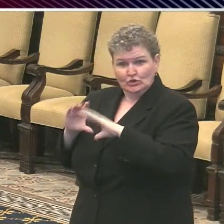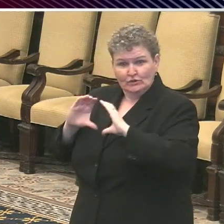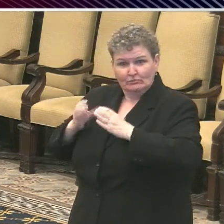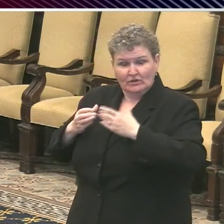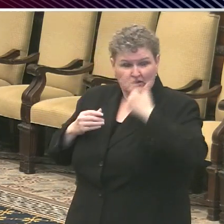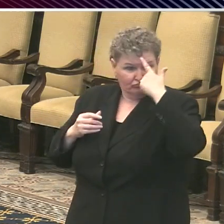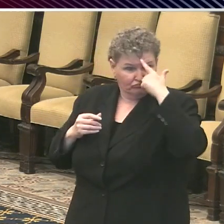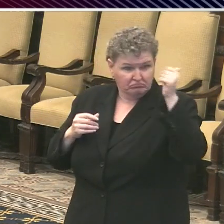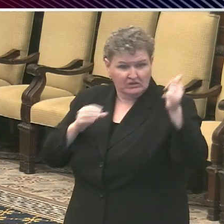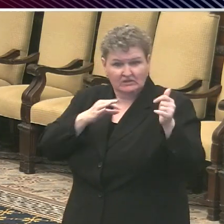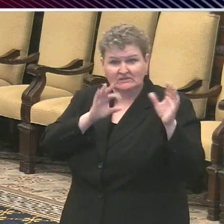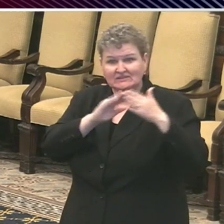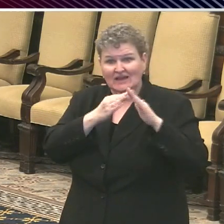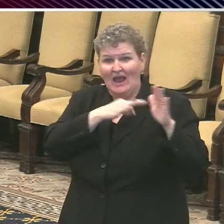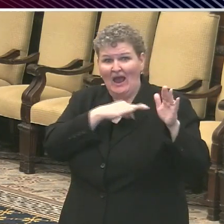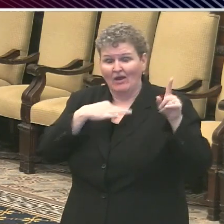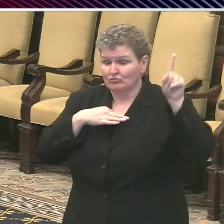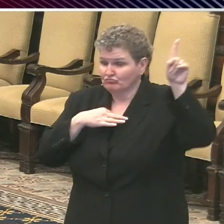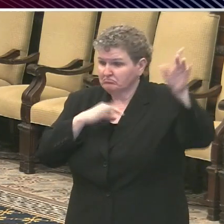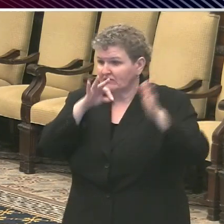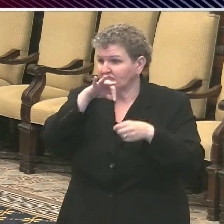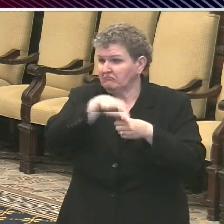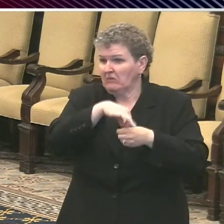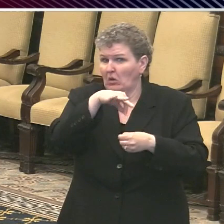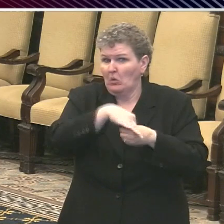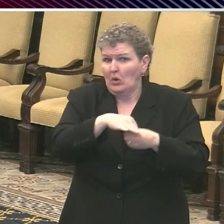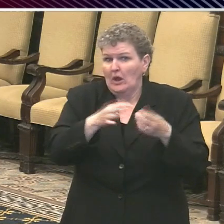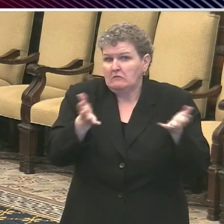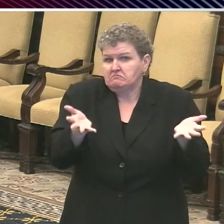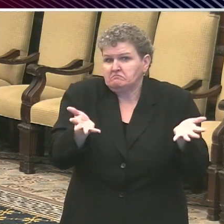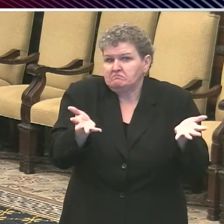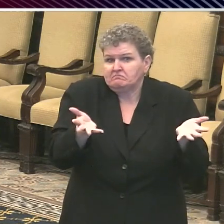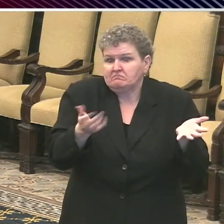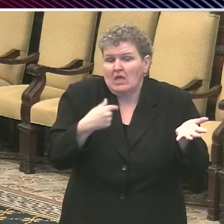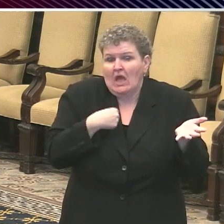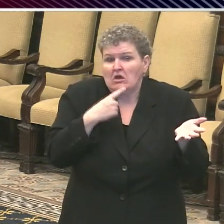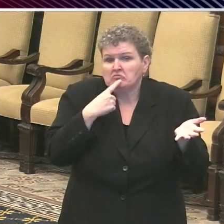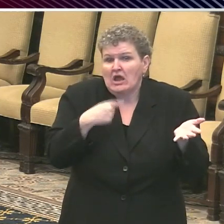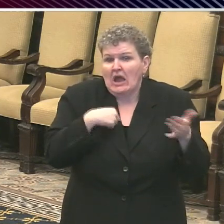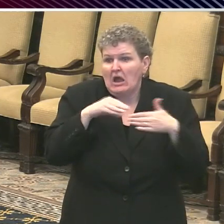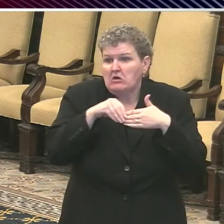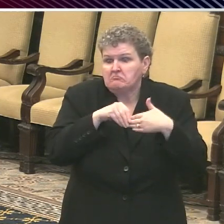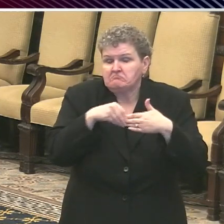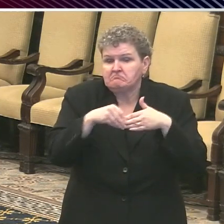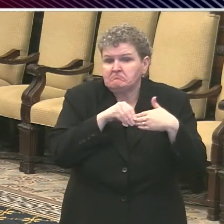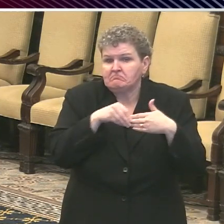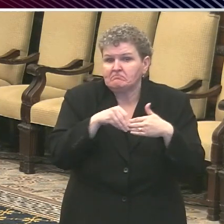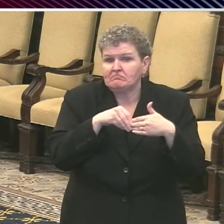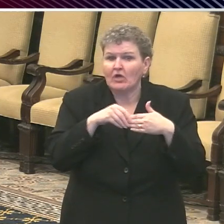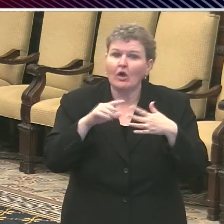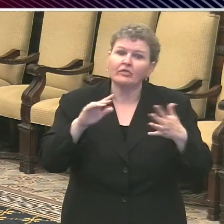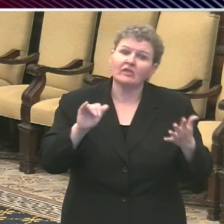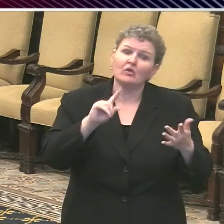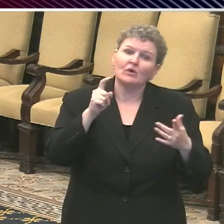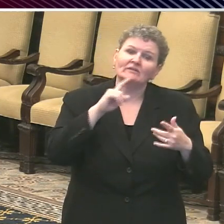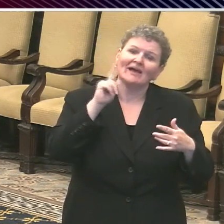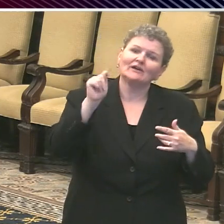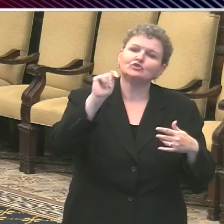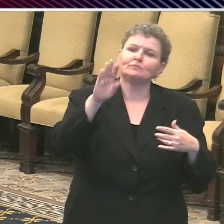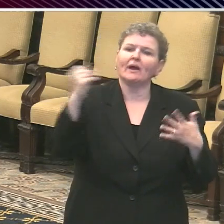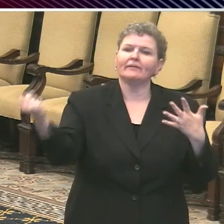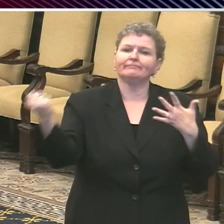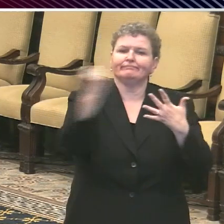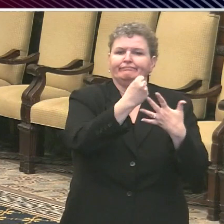9 votes for that. We'll work with it. But I mean, you can't just willy-nilly say put this back and not